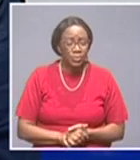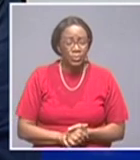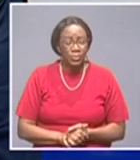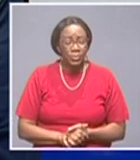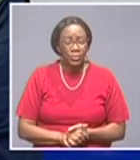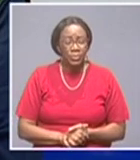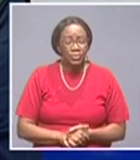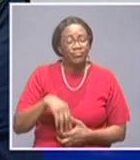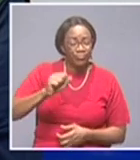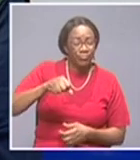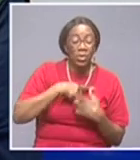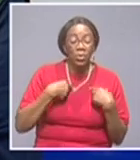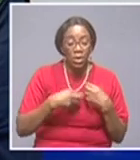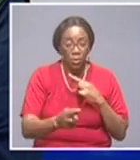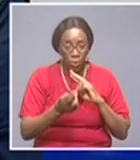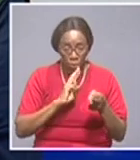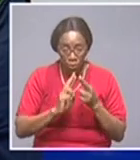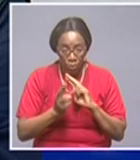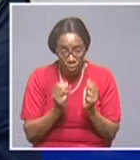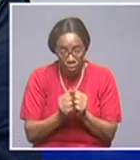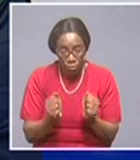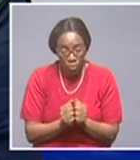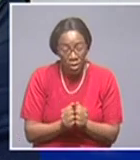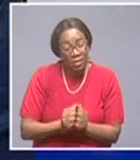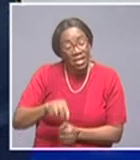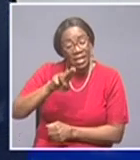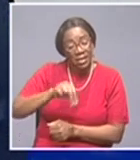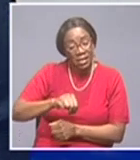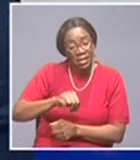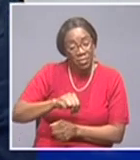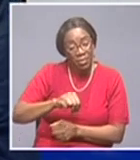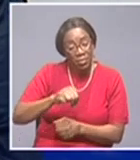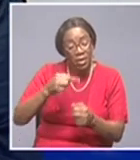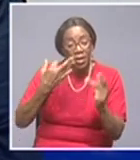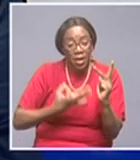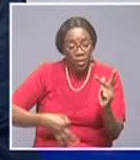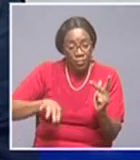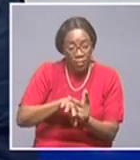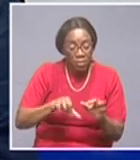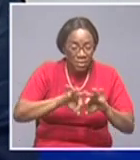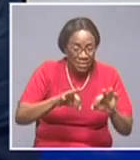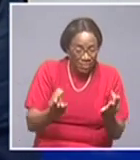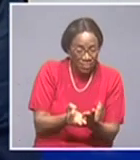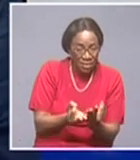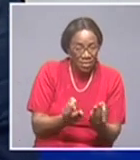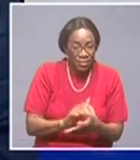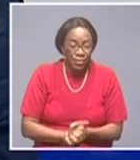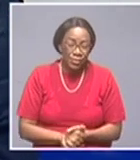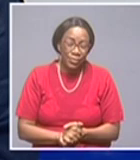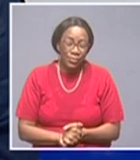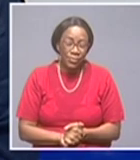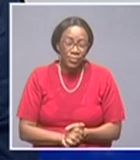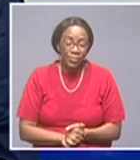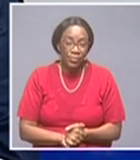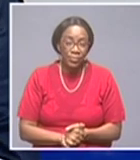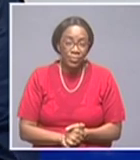Federation. We discussed in terms of the modalities, because they also wanted to understand, because they wanted to find out,